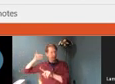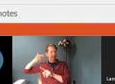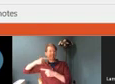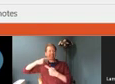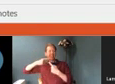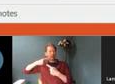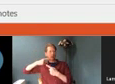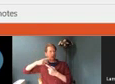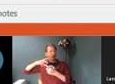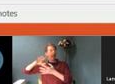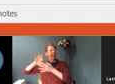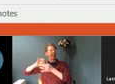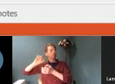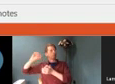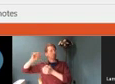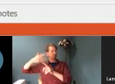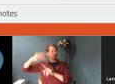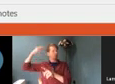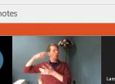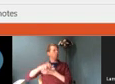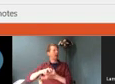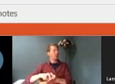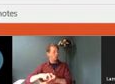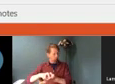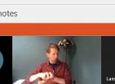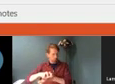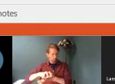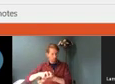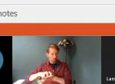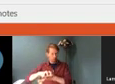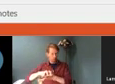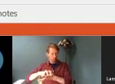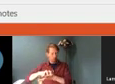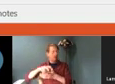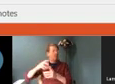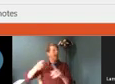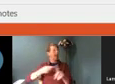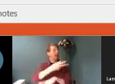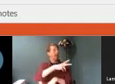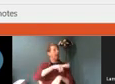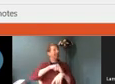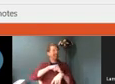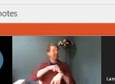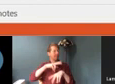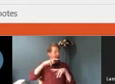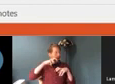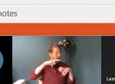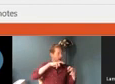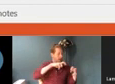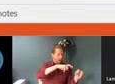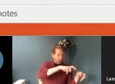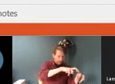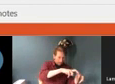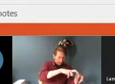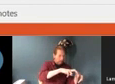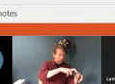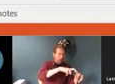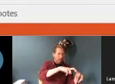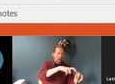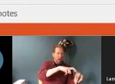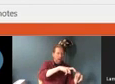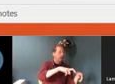in records, and other data available to obviously law enforcement, not just lay people like us, they were able